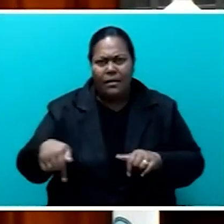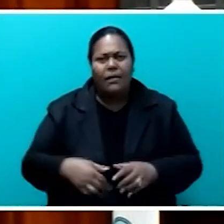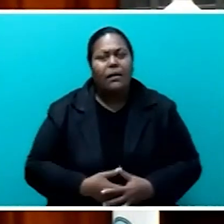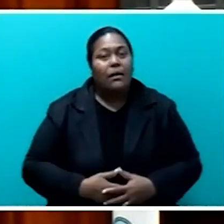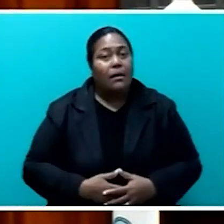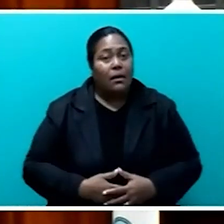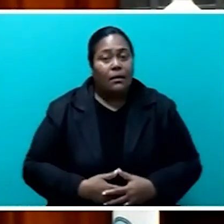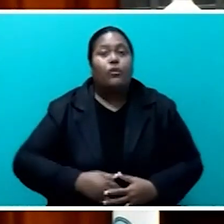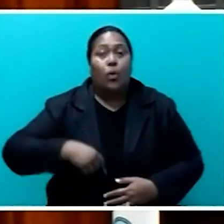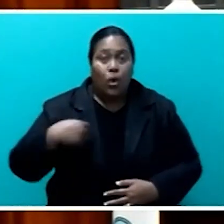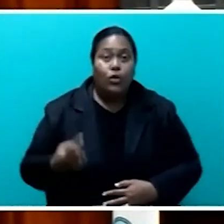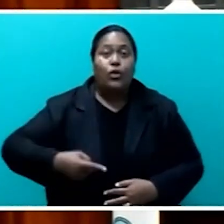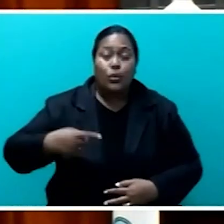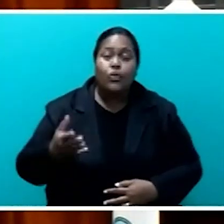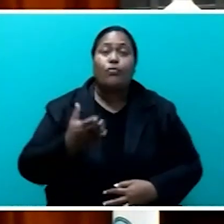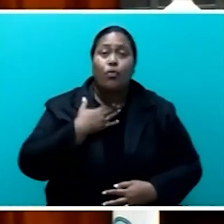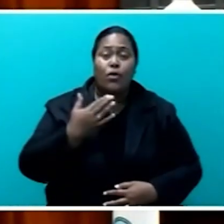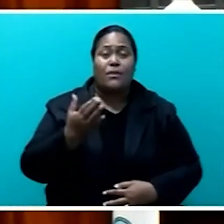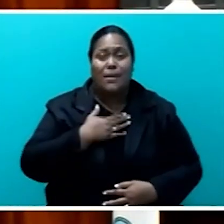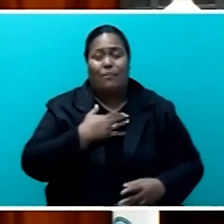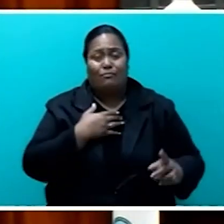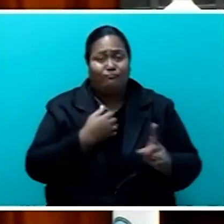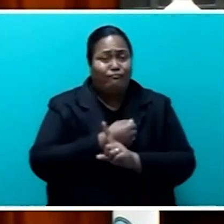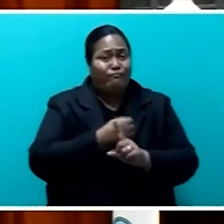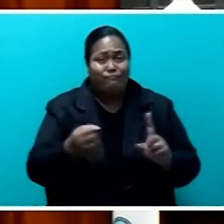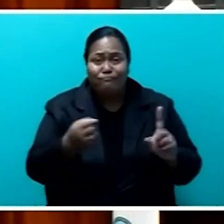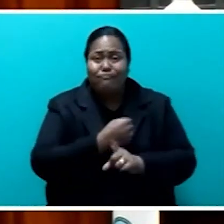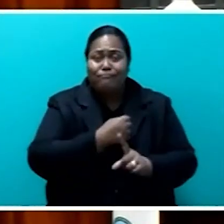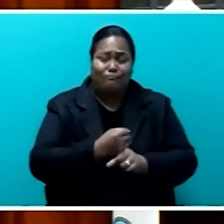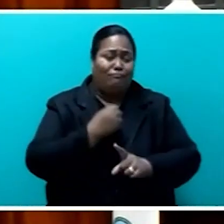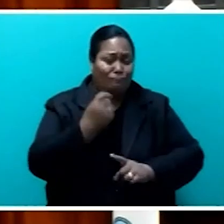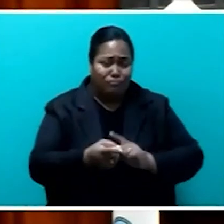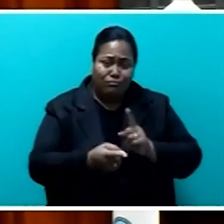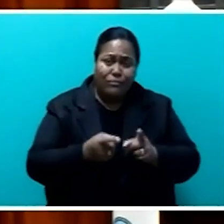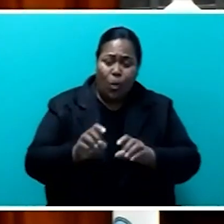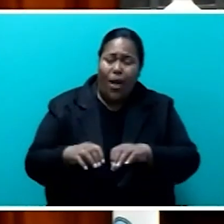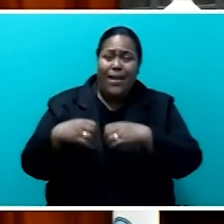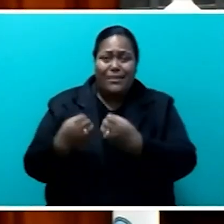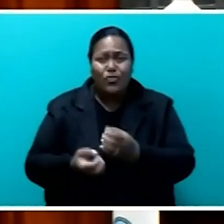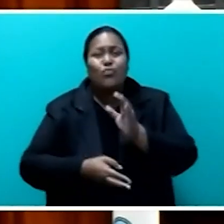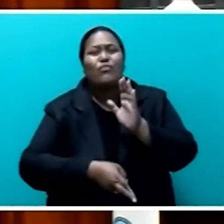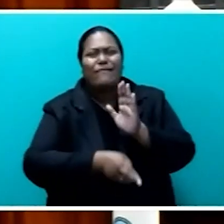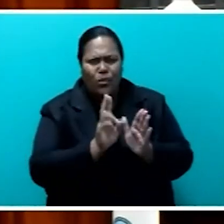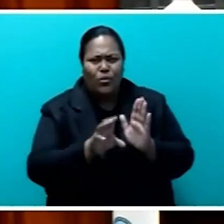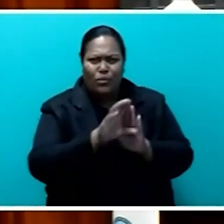been a constant chorus of voices from individuals, from organizations to review this